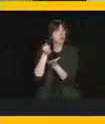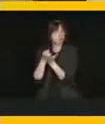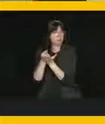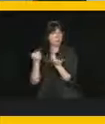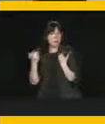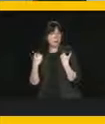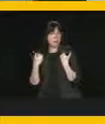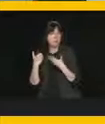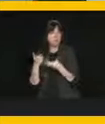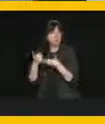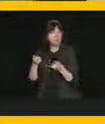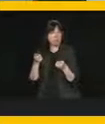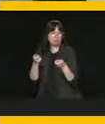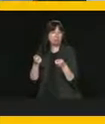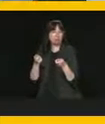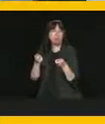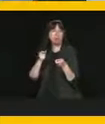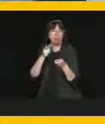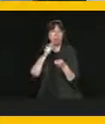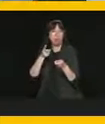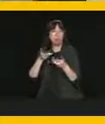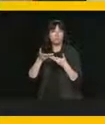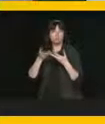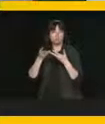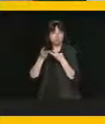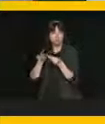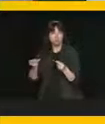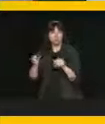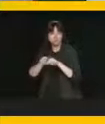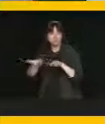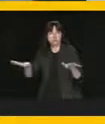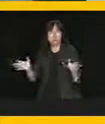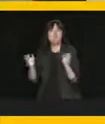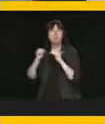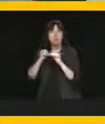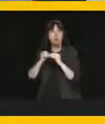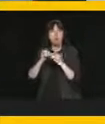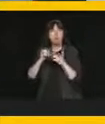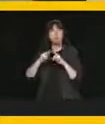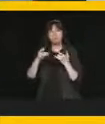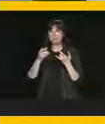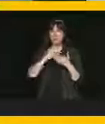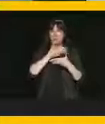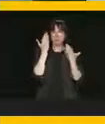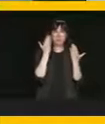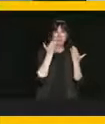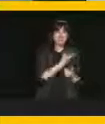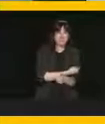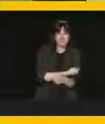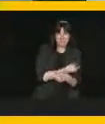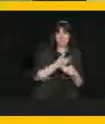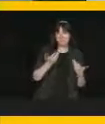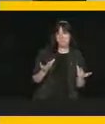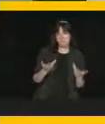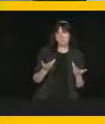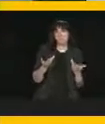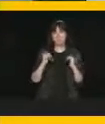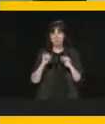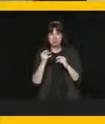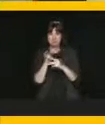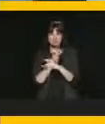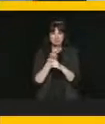there are treatments that will make it possible to manage that disease much better than before, and we are seeking treatments as well that could help